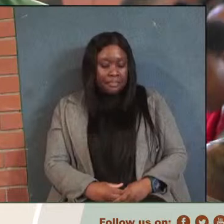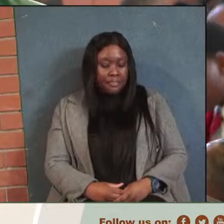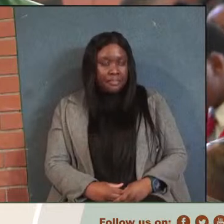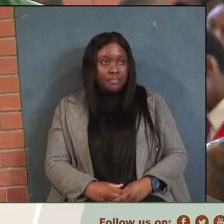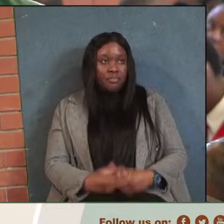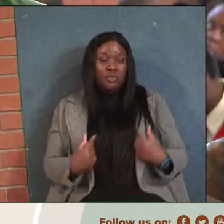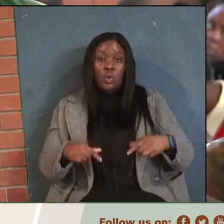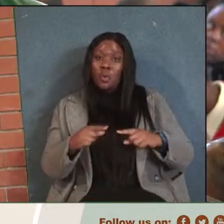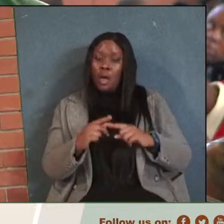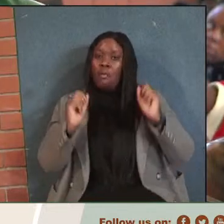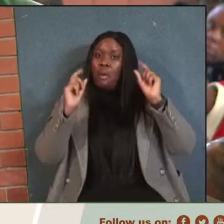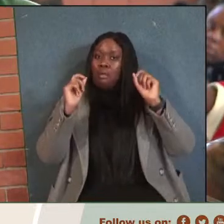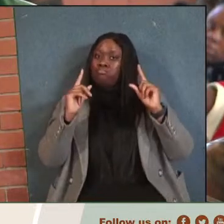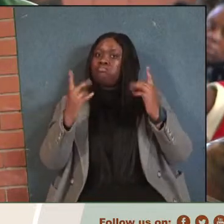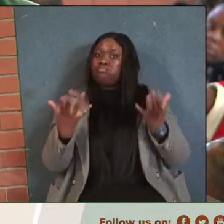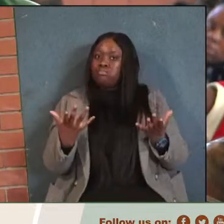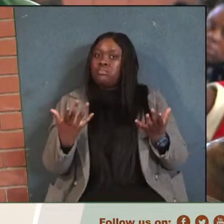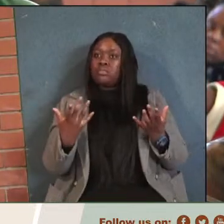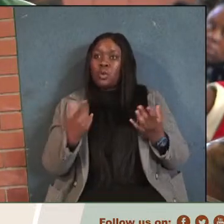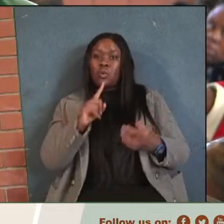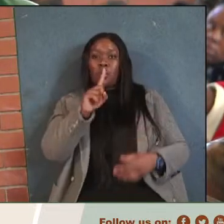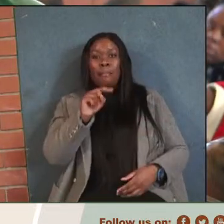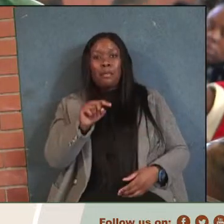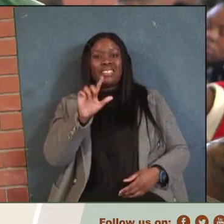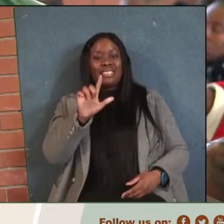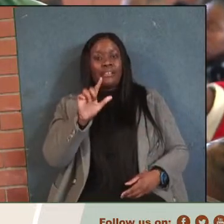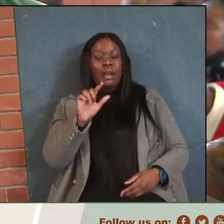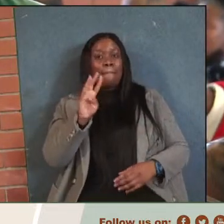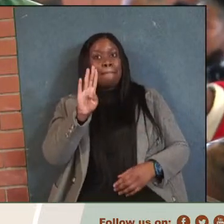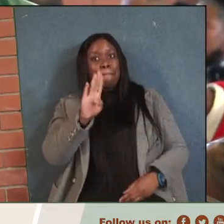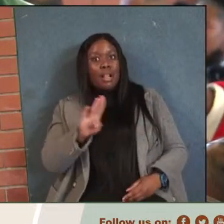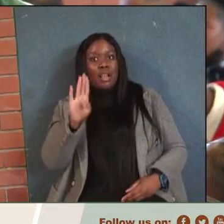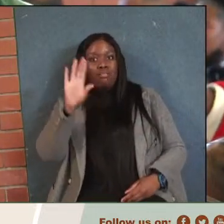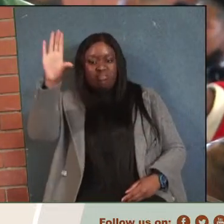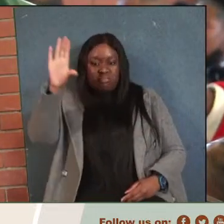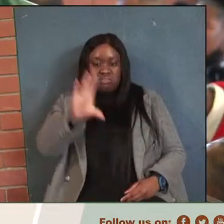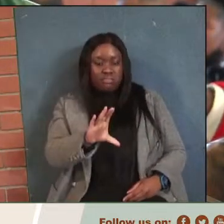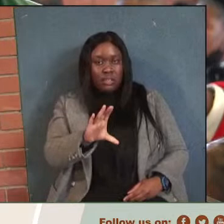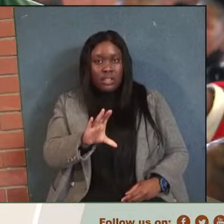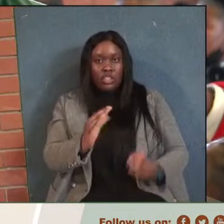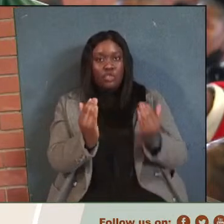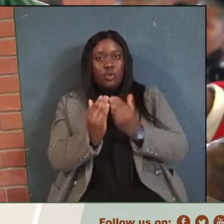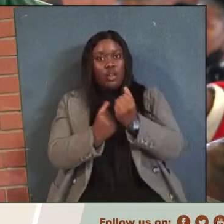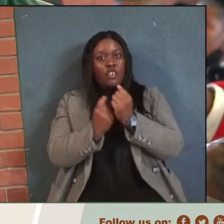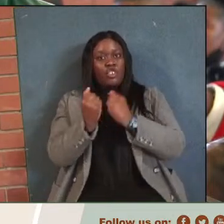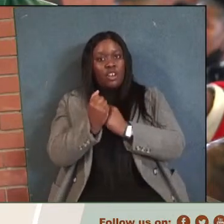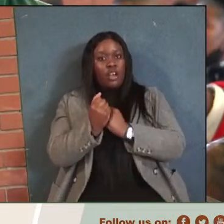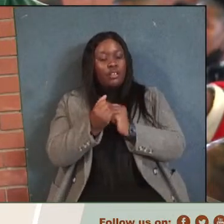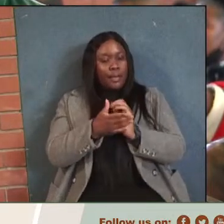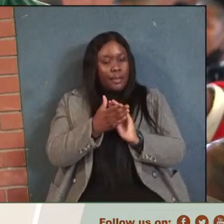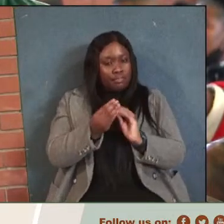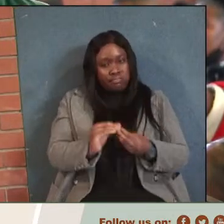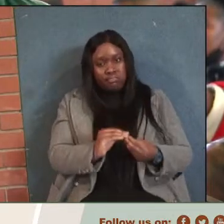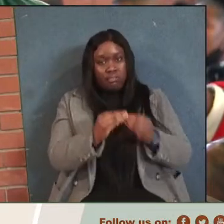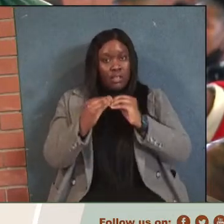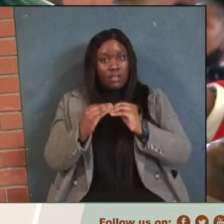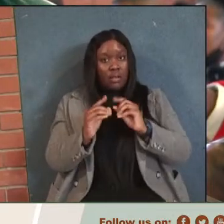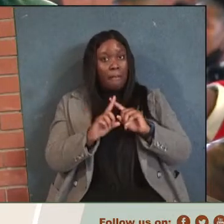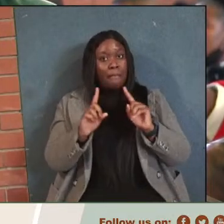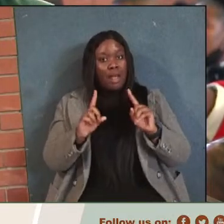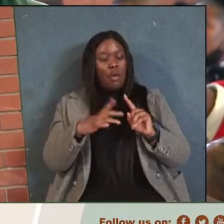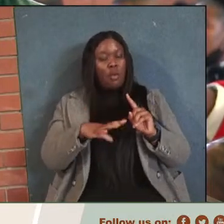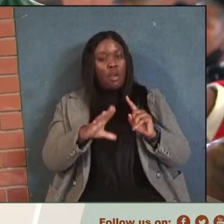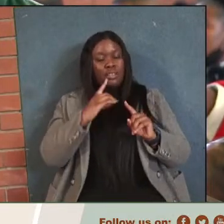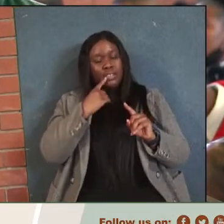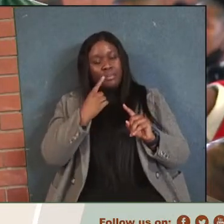We are aware as the commission that 1.7 billion is given out to school infrastructure operations. However, we'd like to